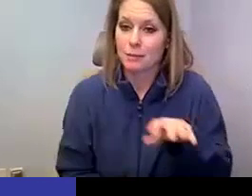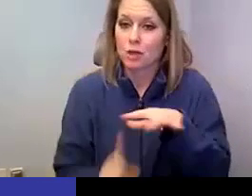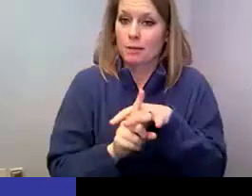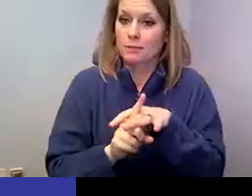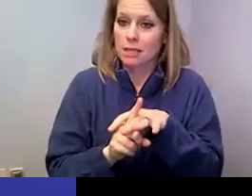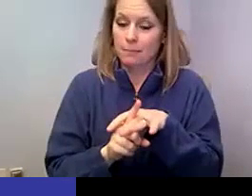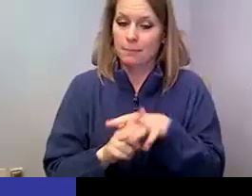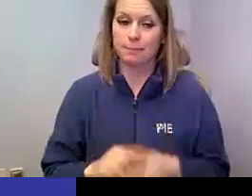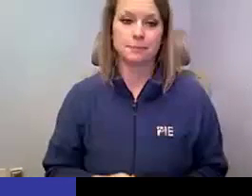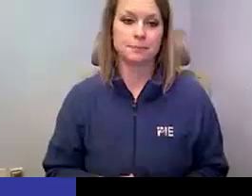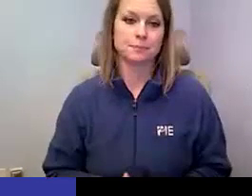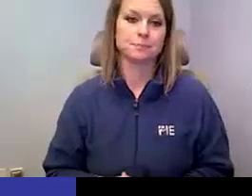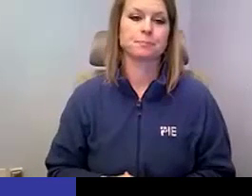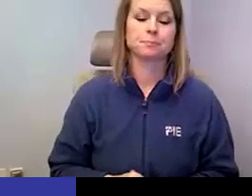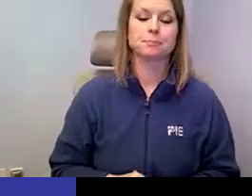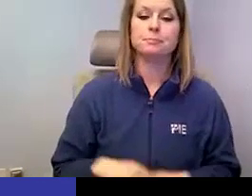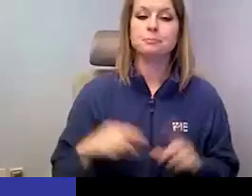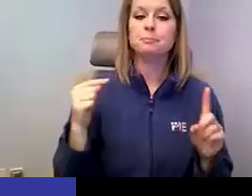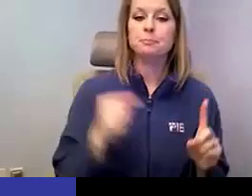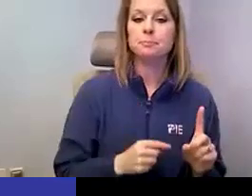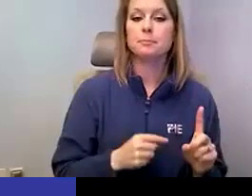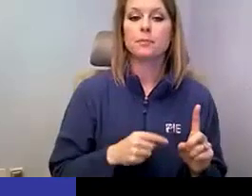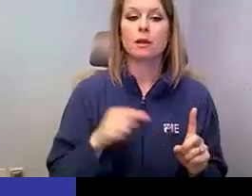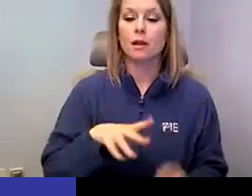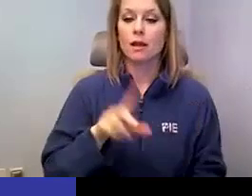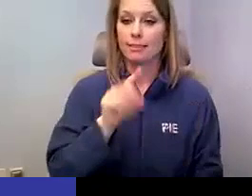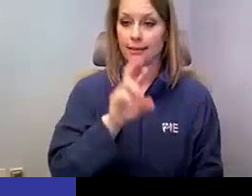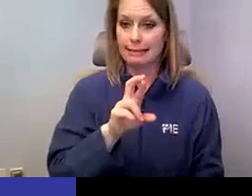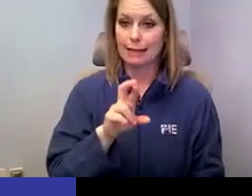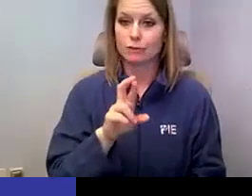Dr. Newell developed information